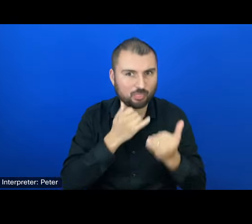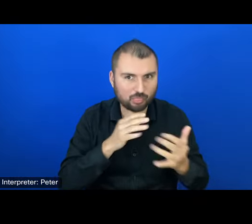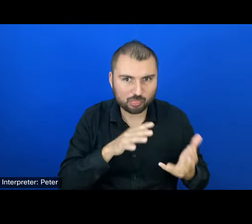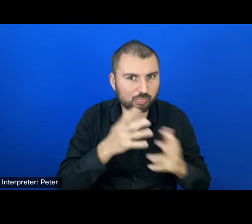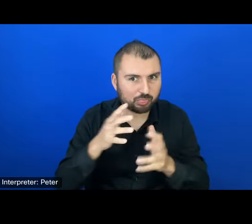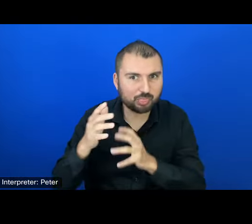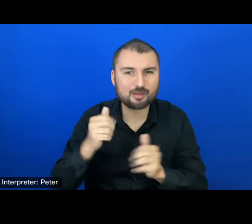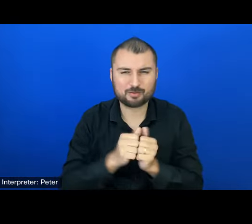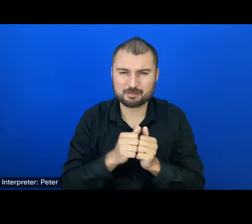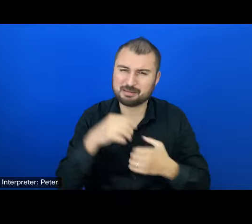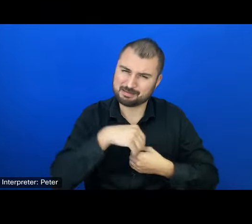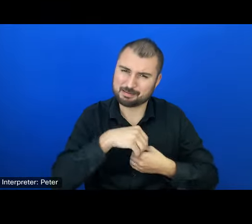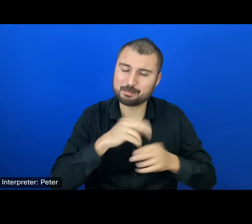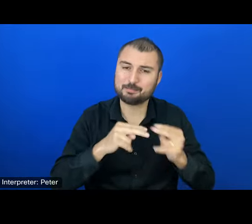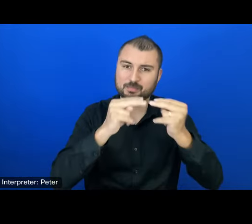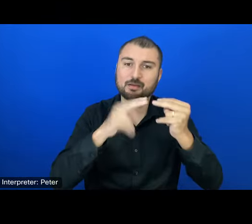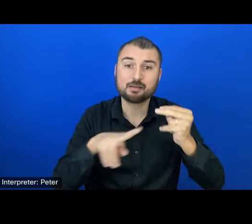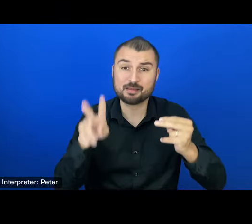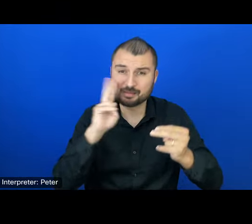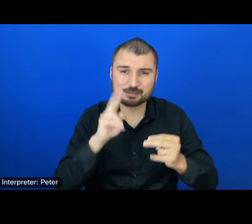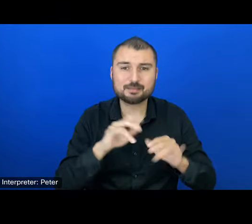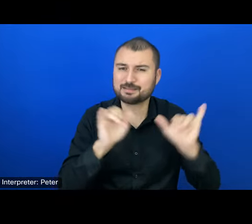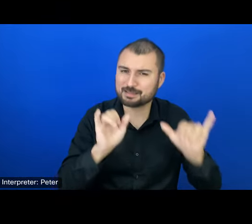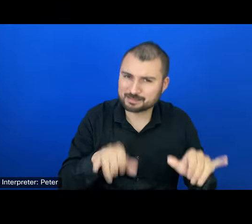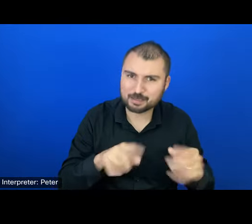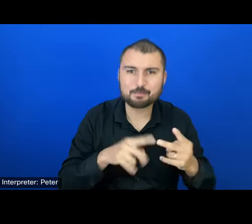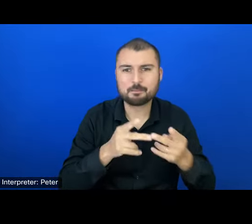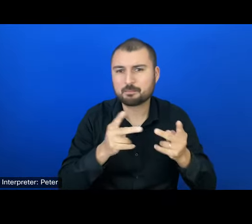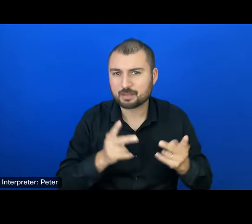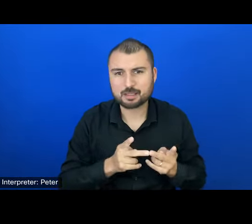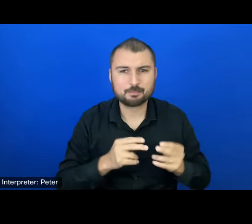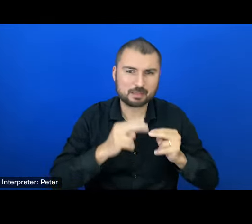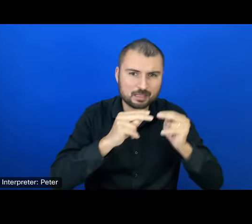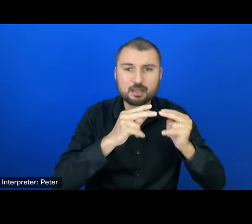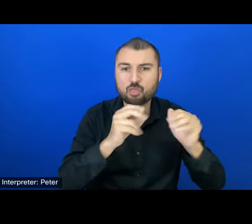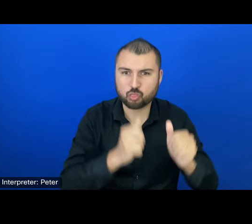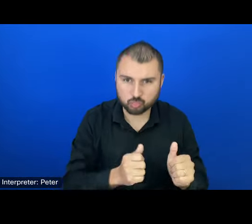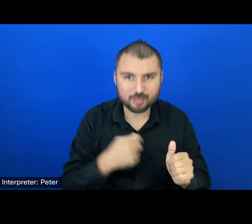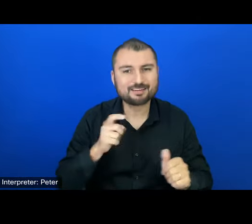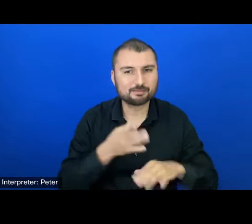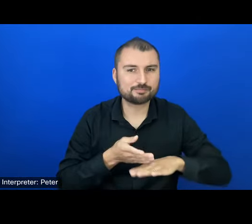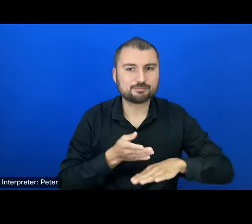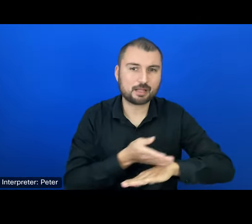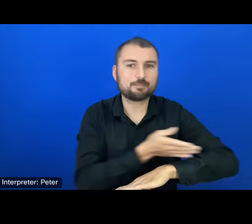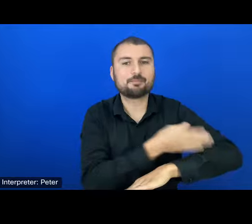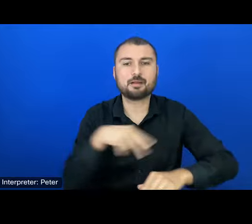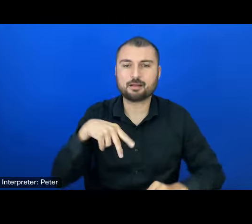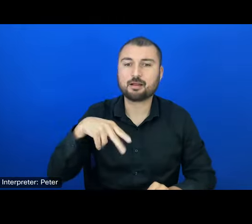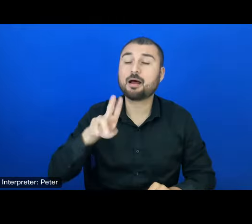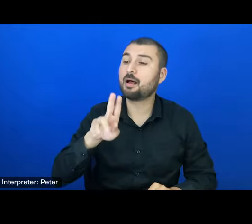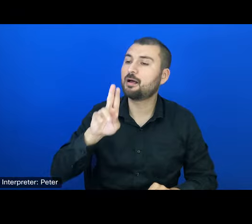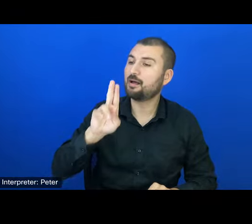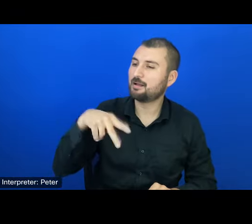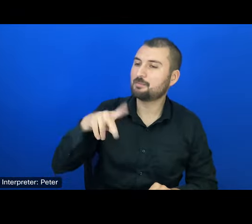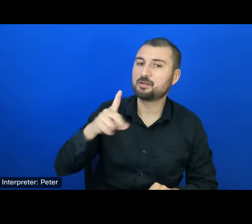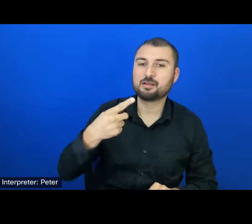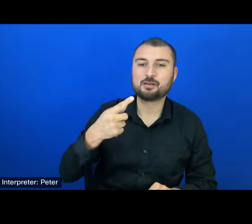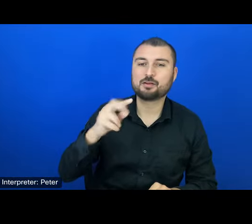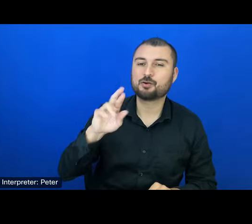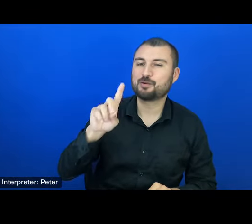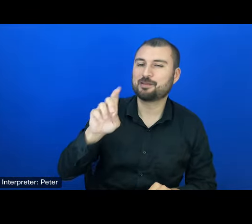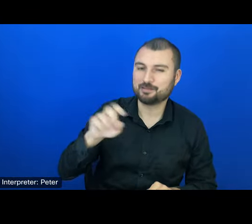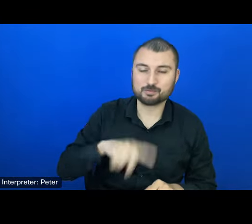as the structures start to wear out, systems wear out, they need to be replaced and upgraded. Locking systems is another example of things that just need to be replaced over time as they